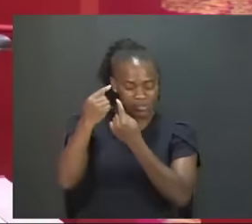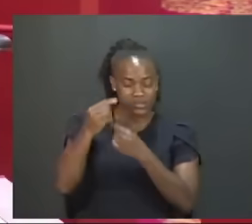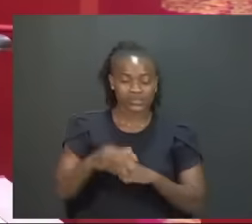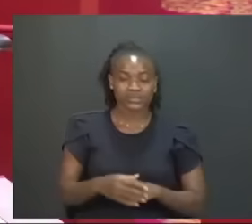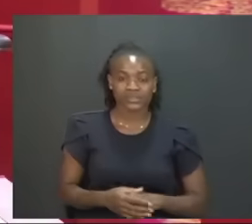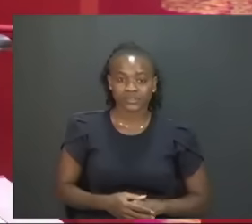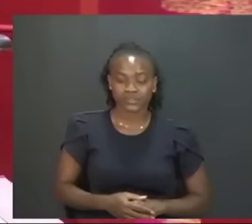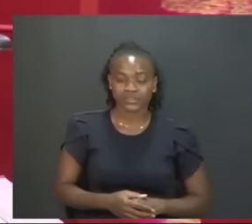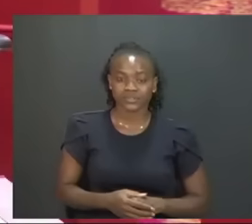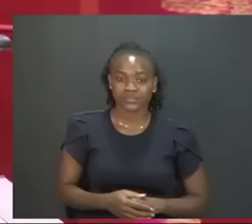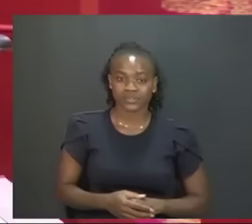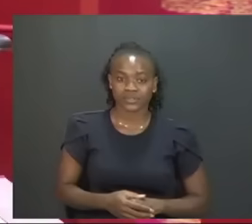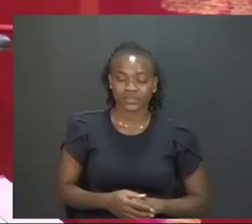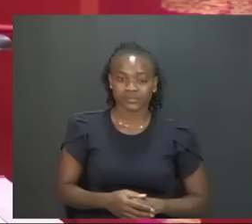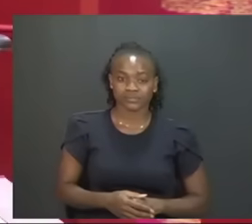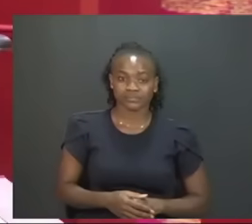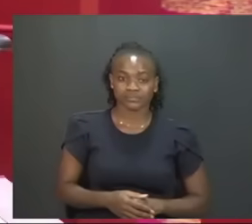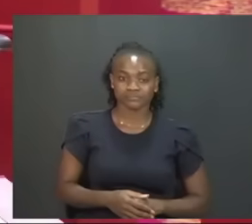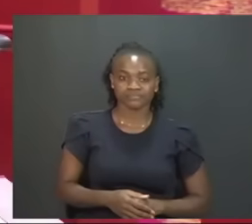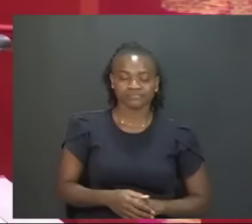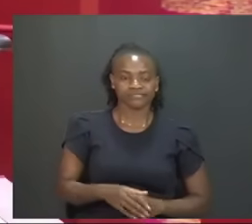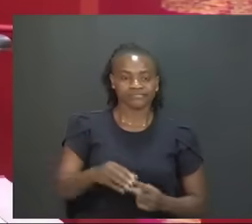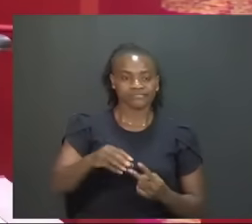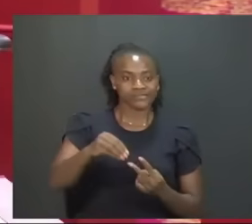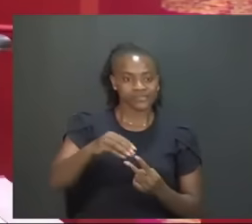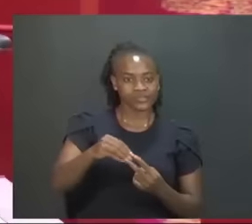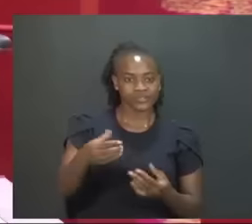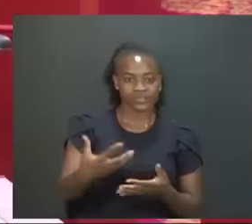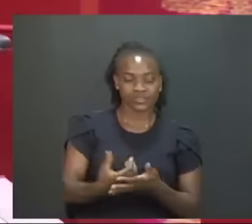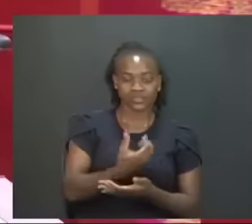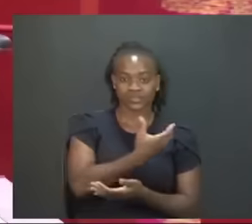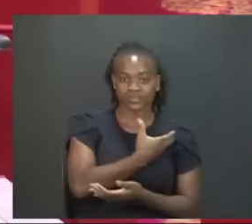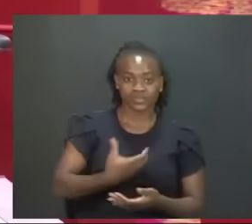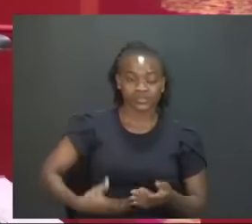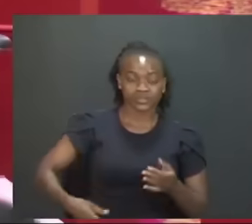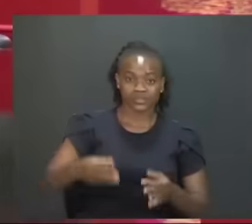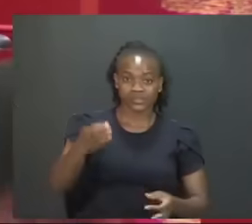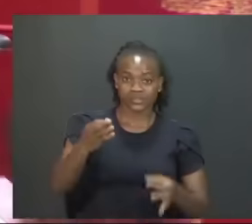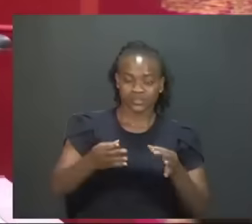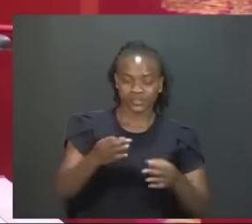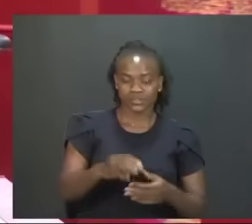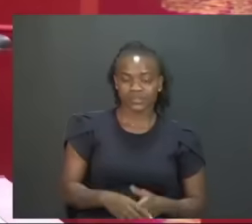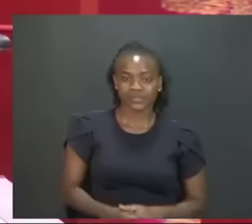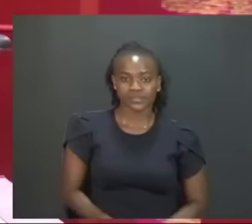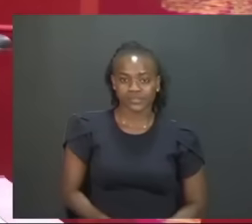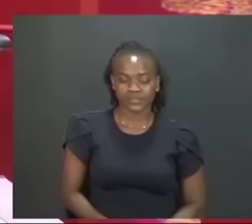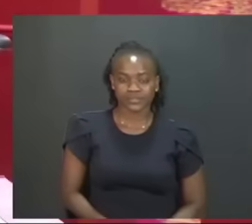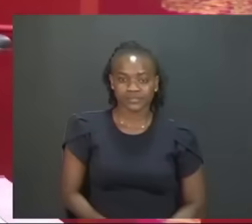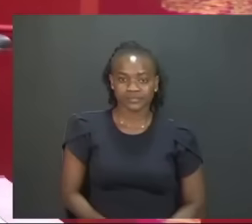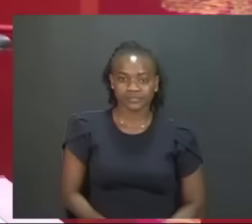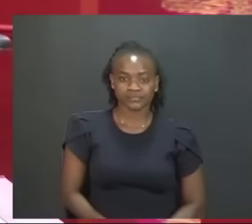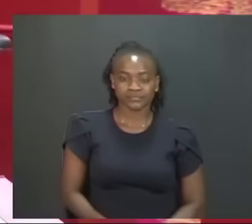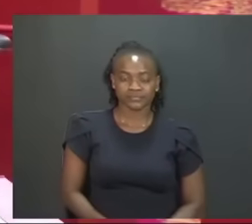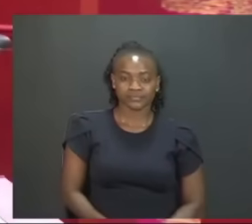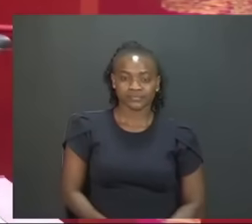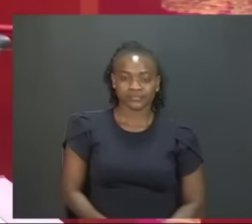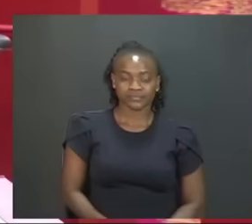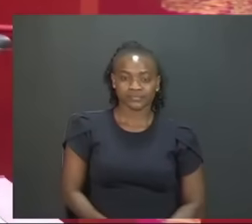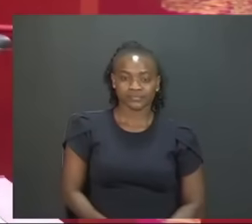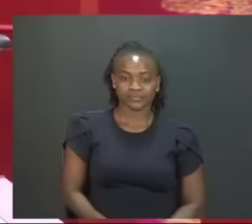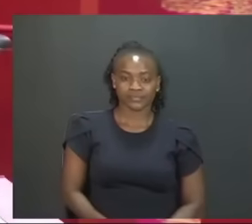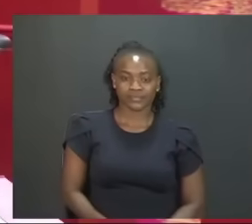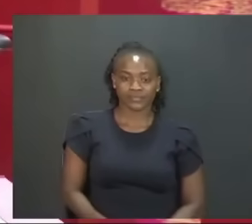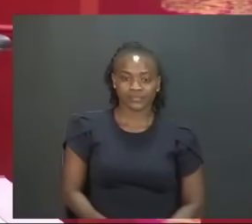the nomination of the new Chief Justice by the President.